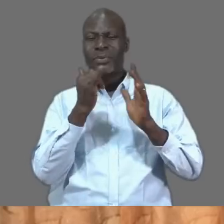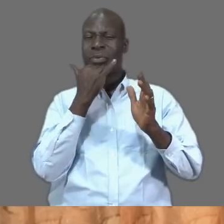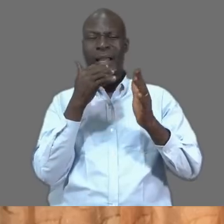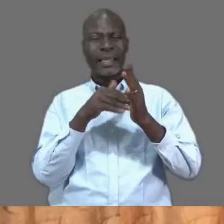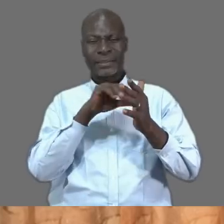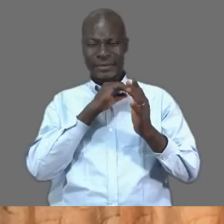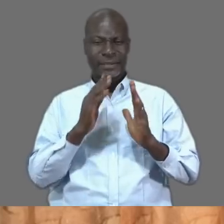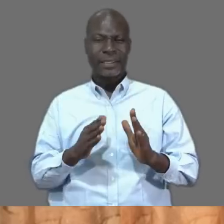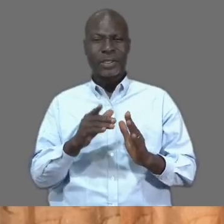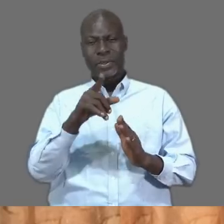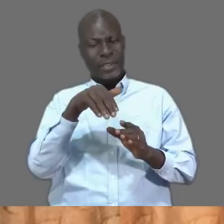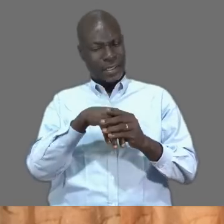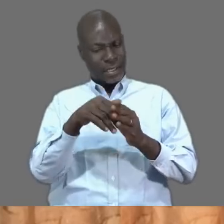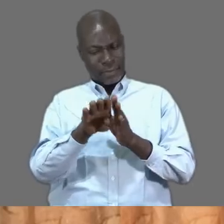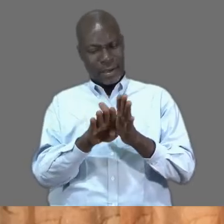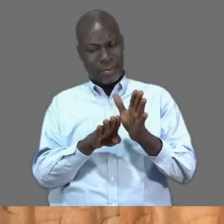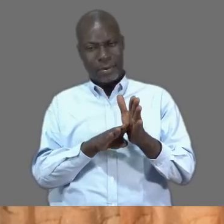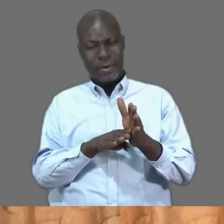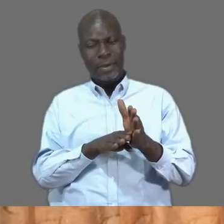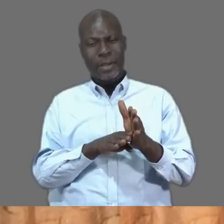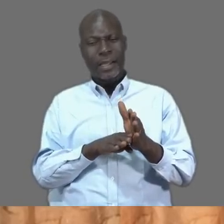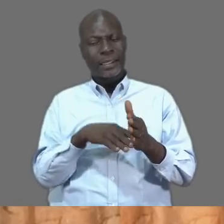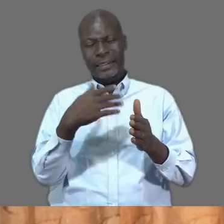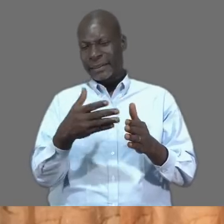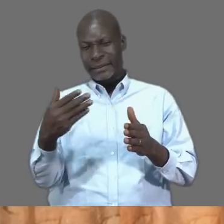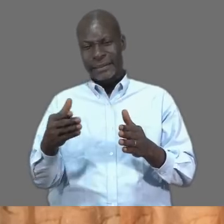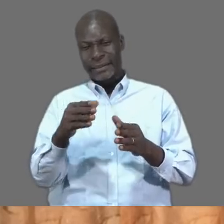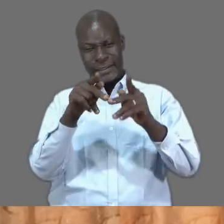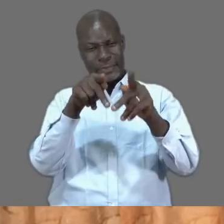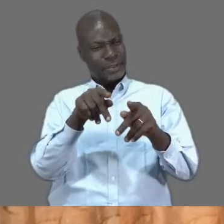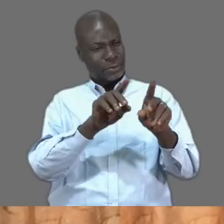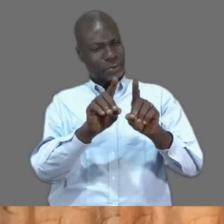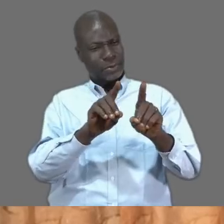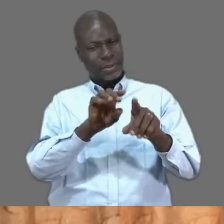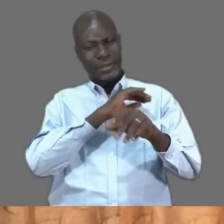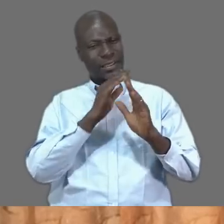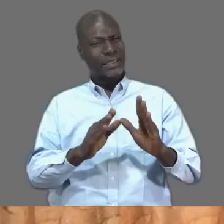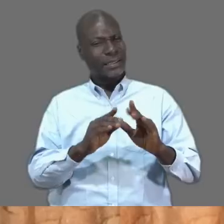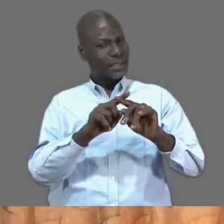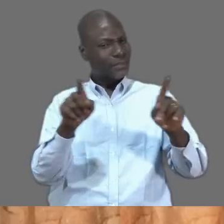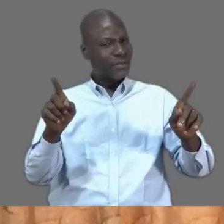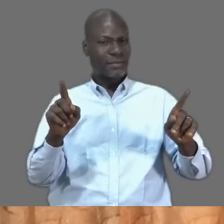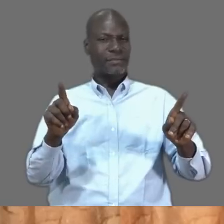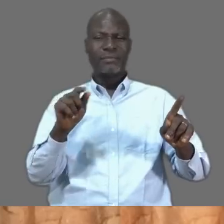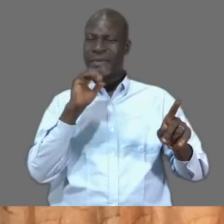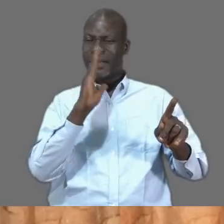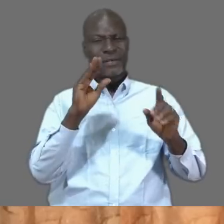eye no oba bible mu ankasa ankasa ene ema no anipa no eye no Christosom ankasa no enkyere